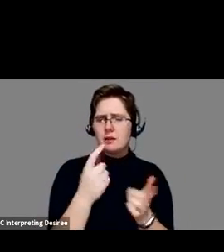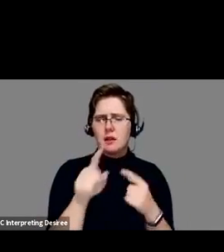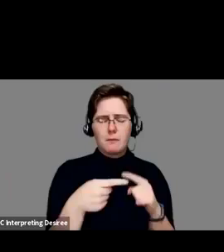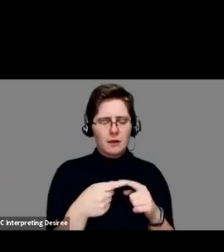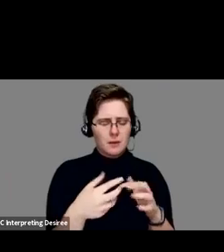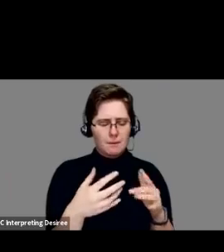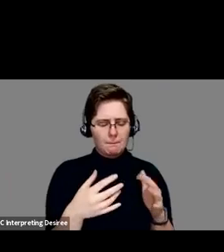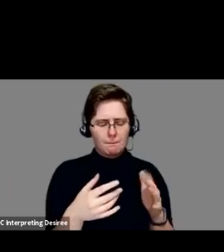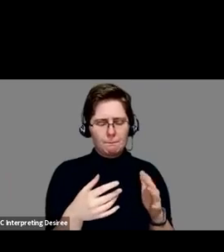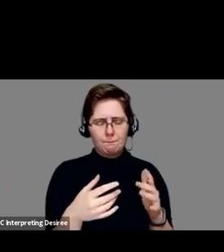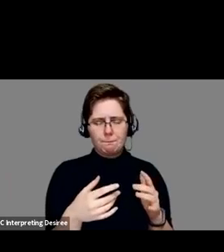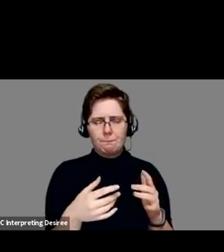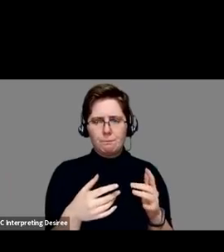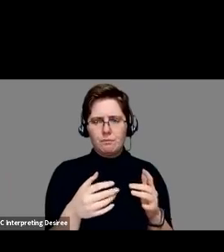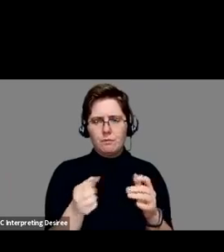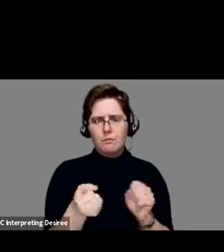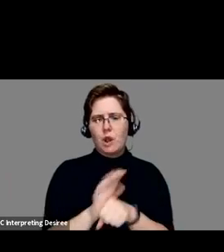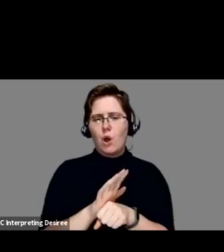the